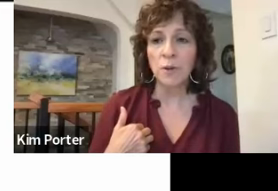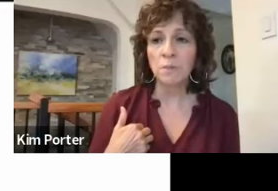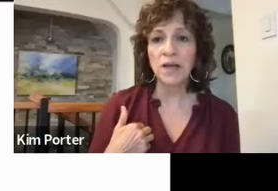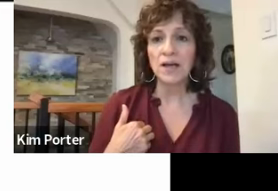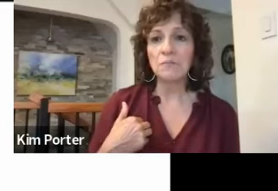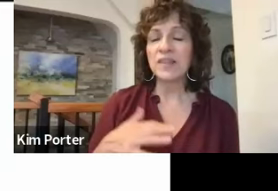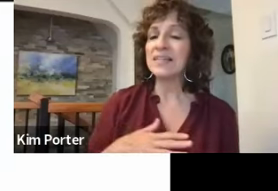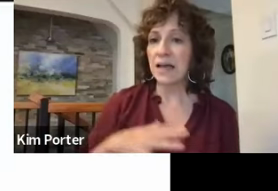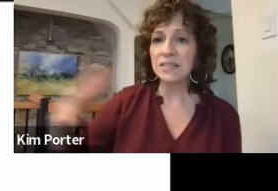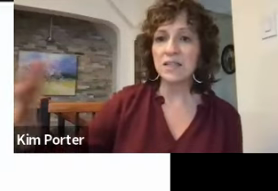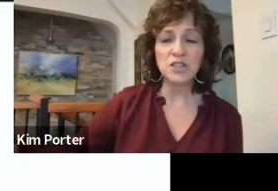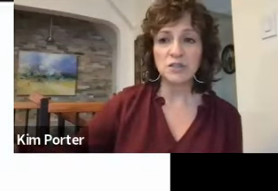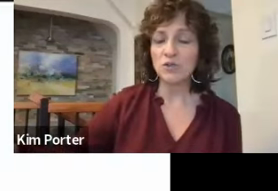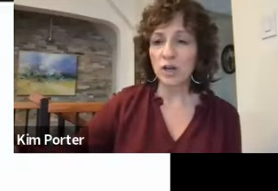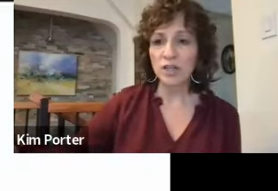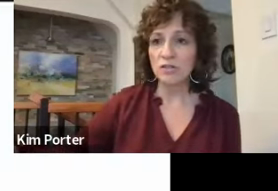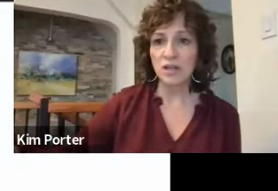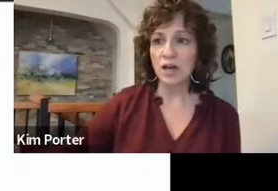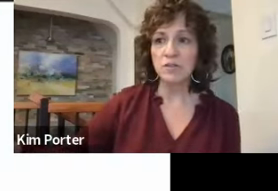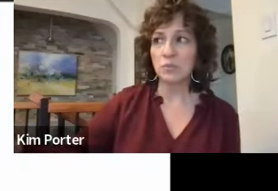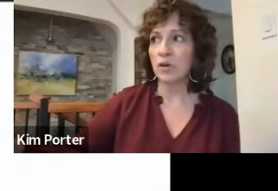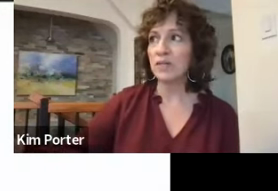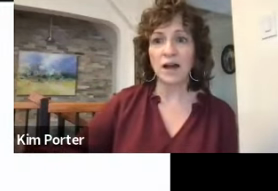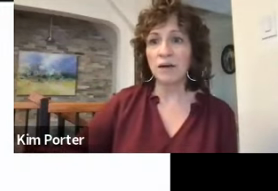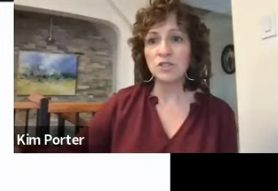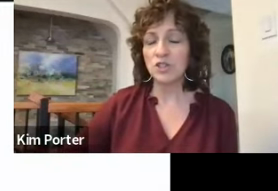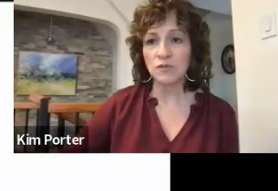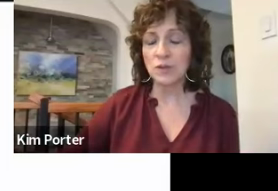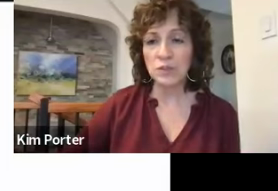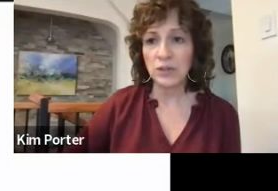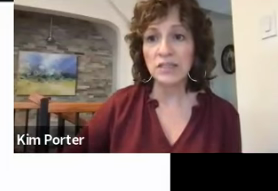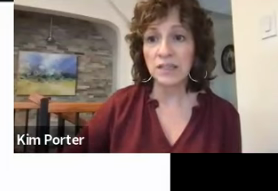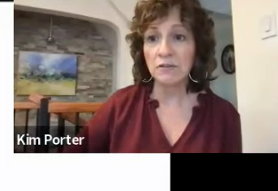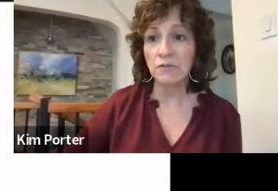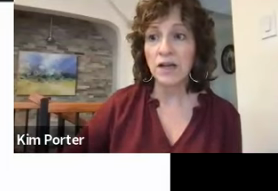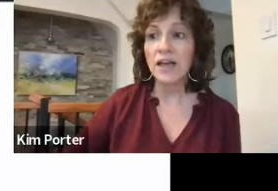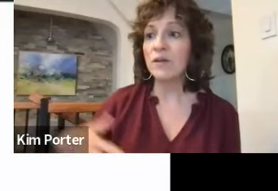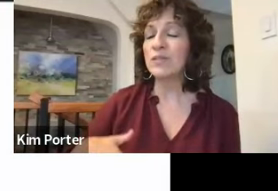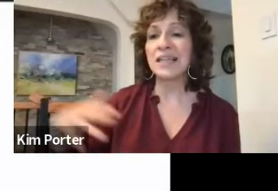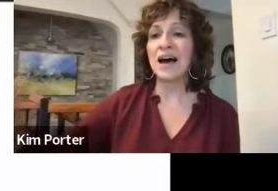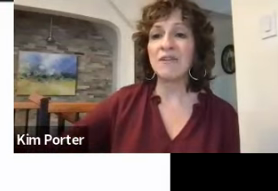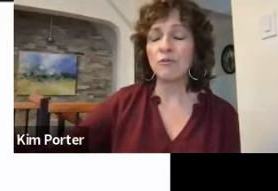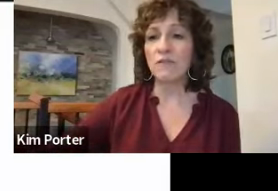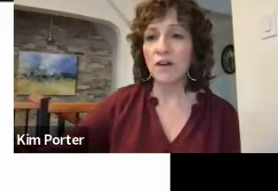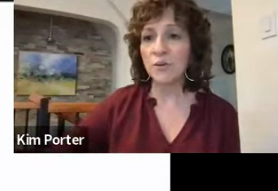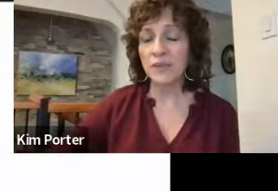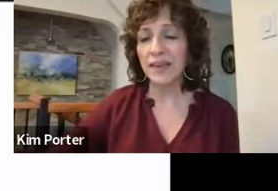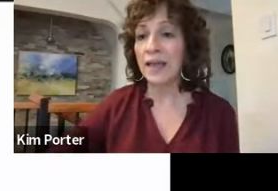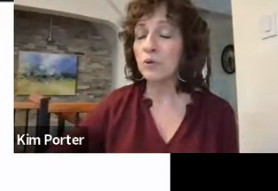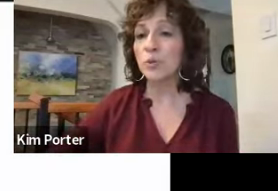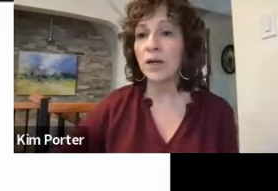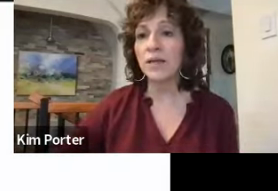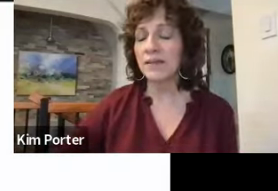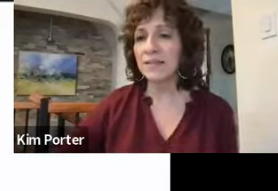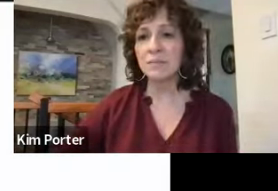trauma from his escalation of drug use that got him to the point that I wasn't sure if he was going to live, if he was alive when I found him in the